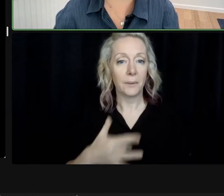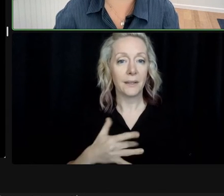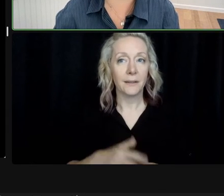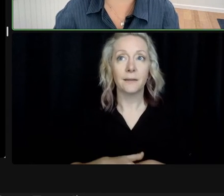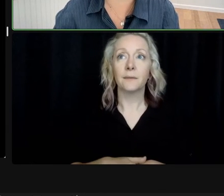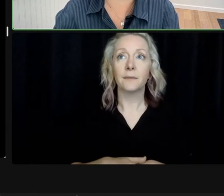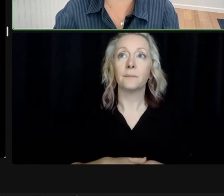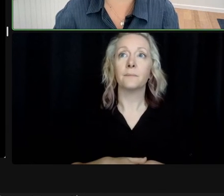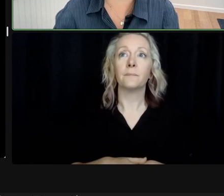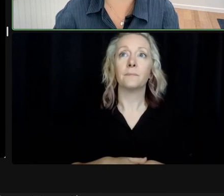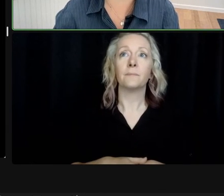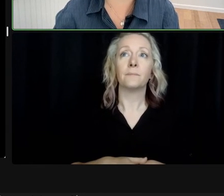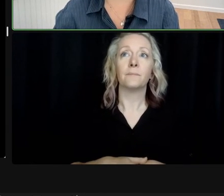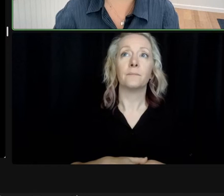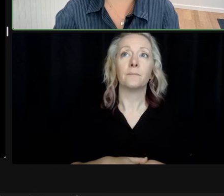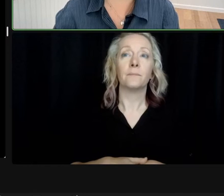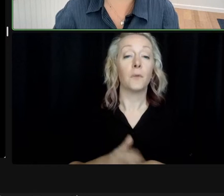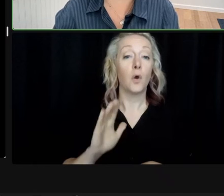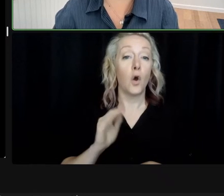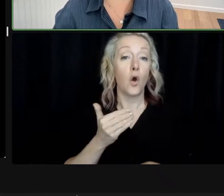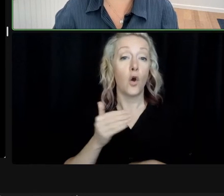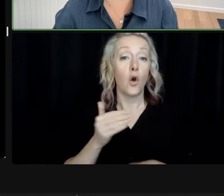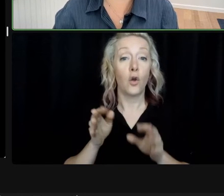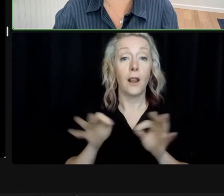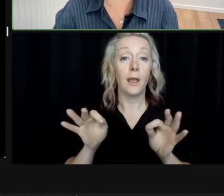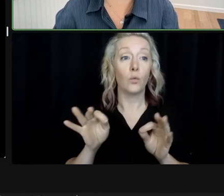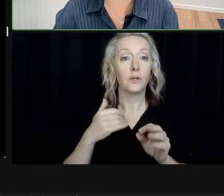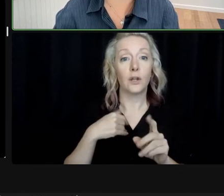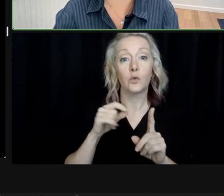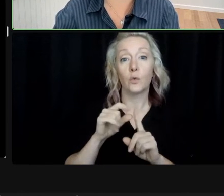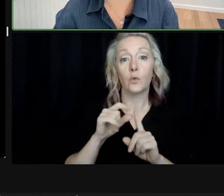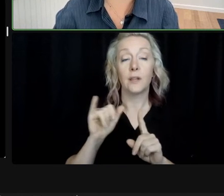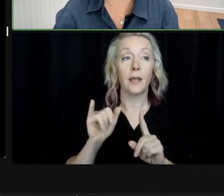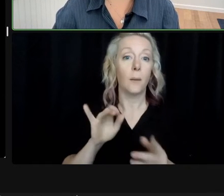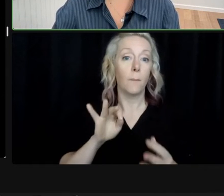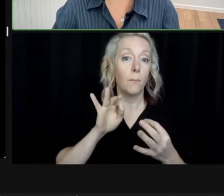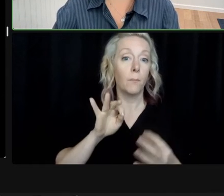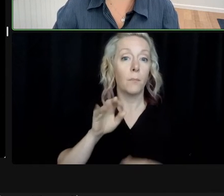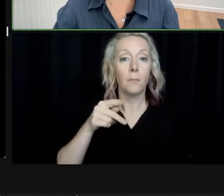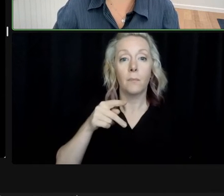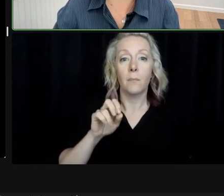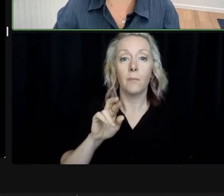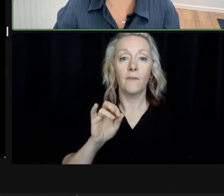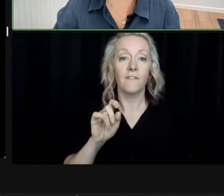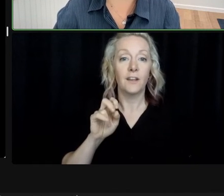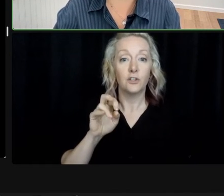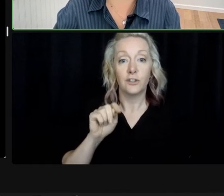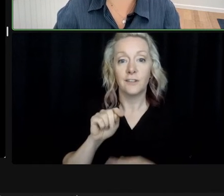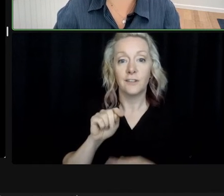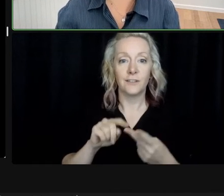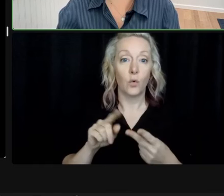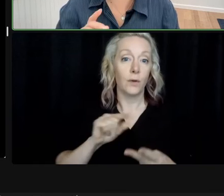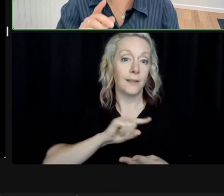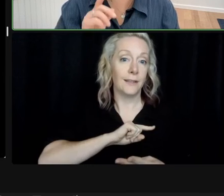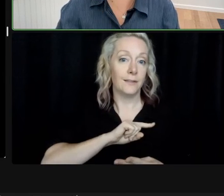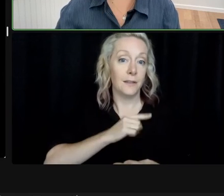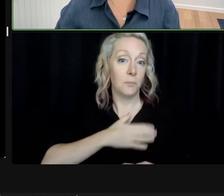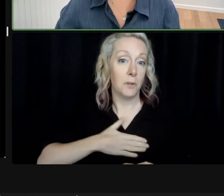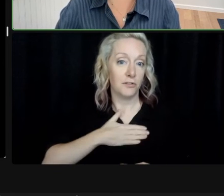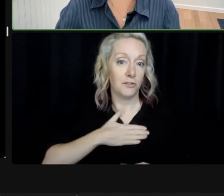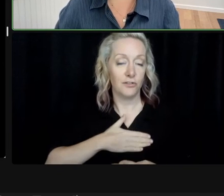like perfectionist and guilty pleasure. It. Oh, I'm going to remember that, Morgan. That's good. Is dual diagnosis bad? Okay,